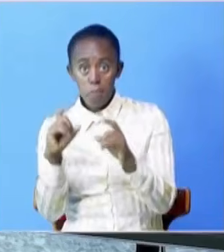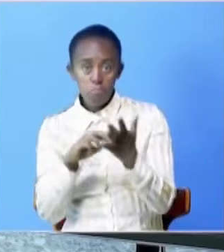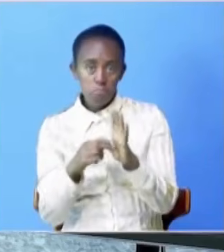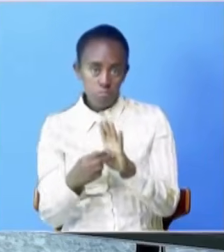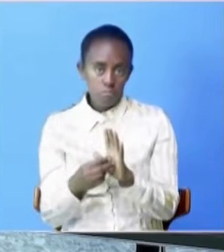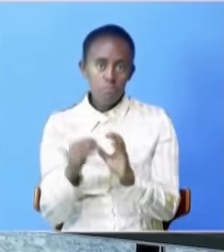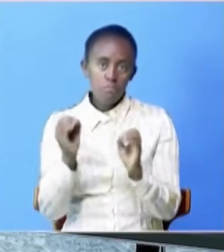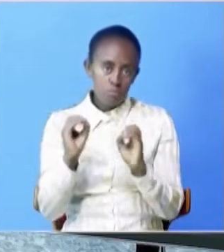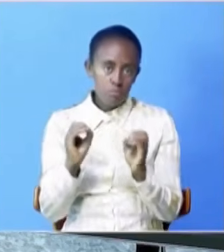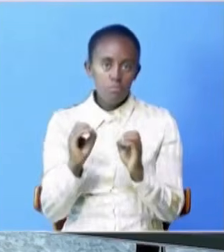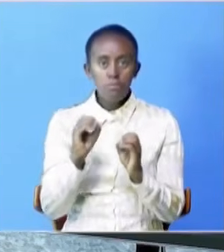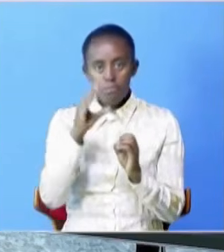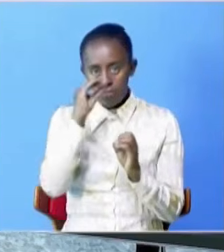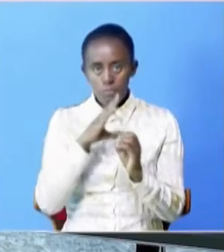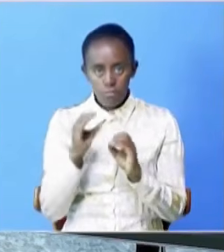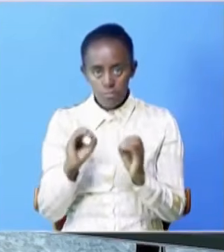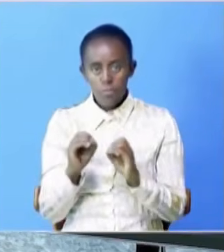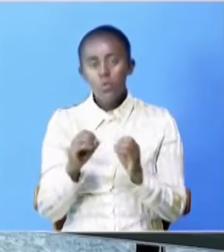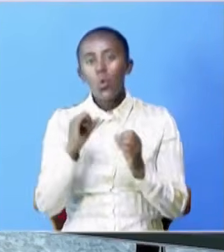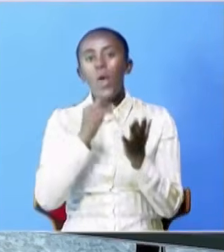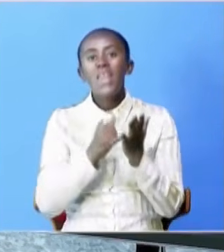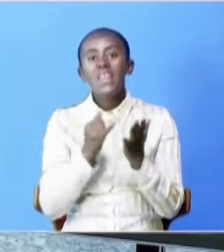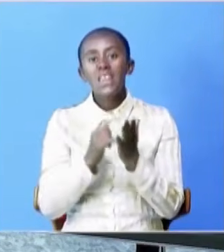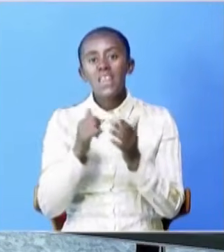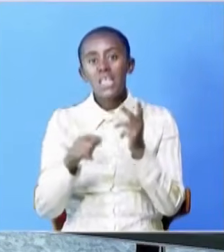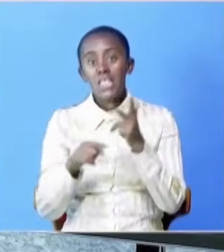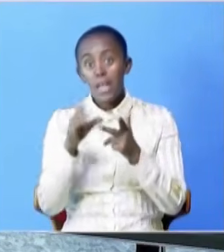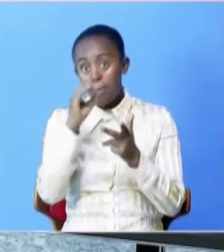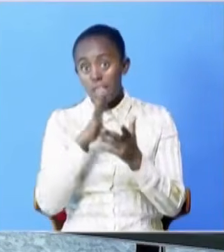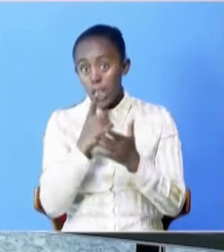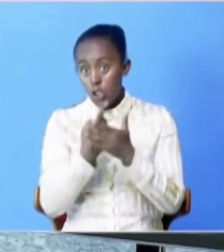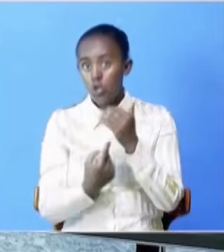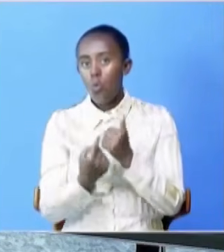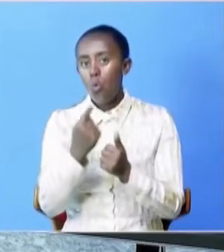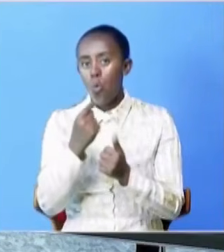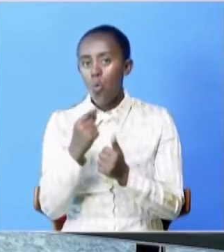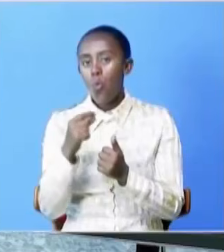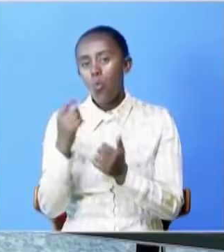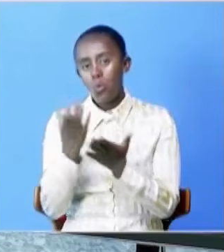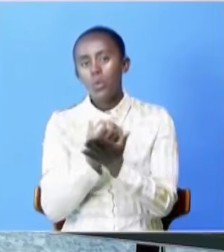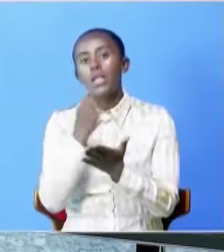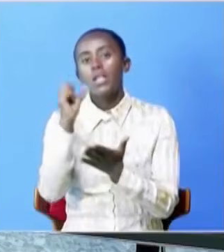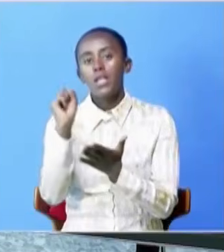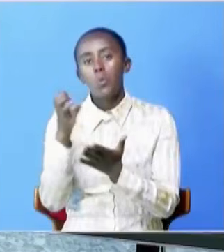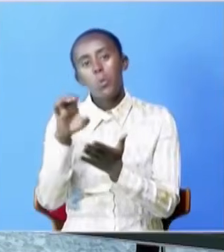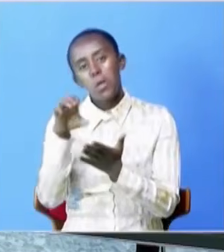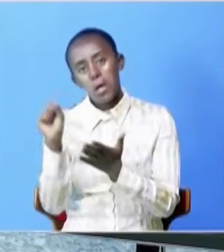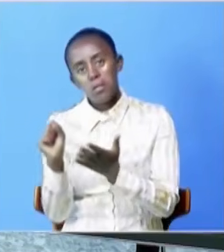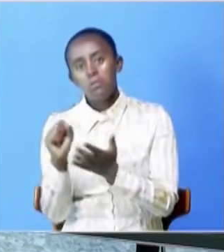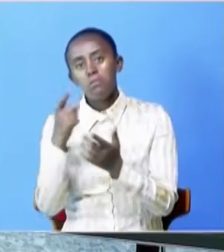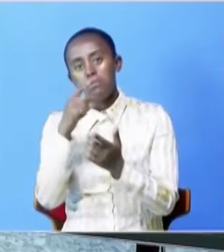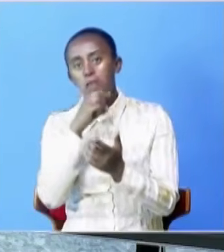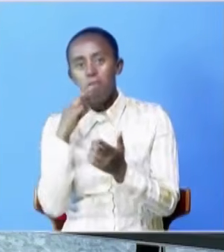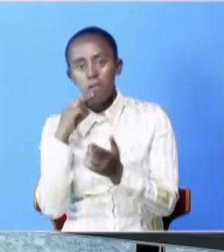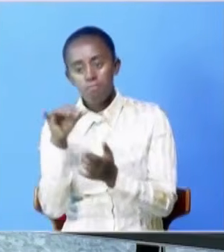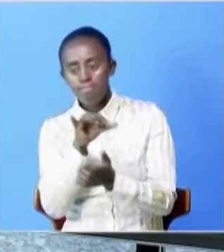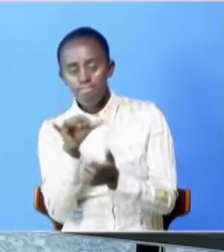it is the third person singular, and it takes S or ES, depending on the